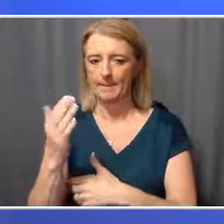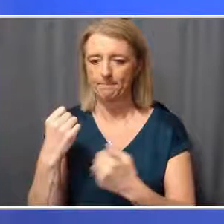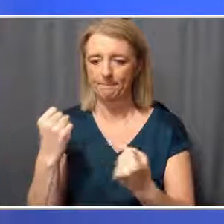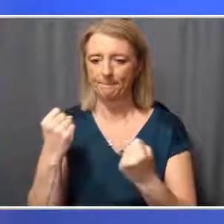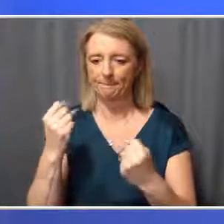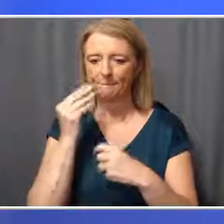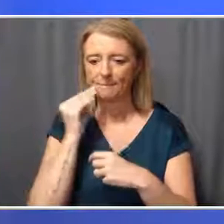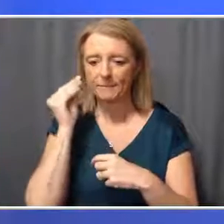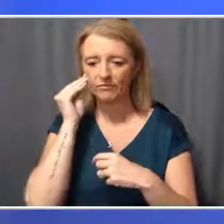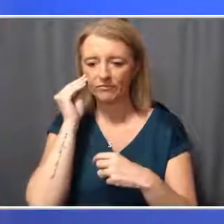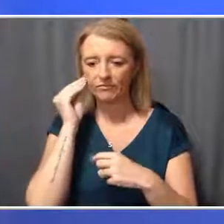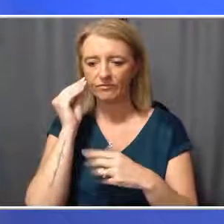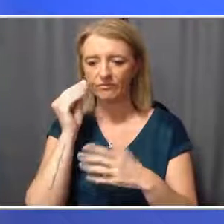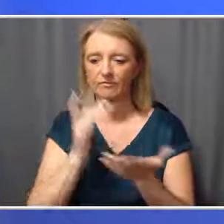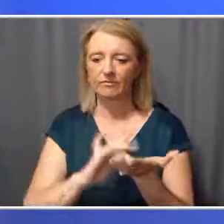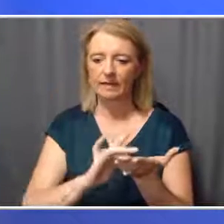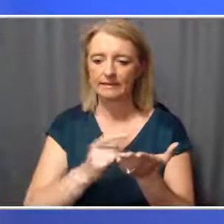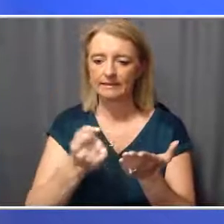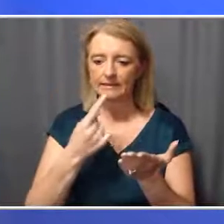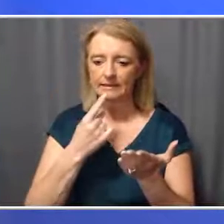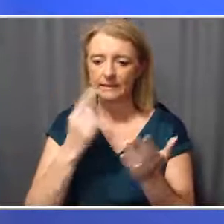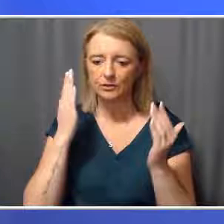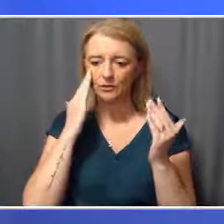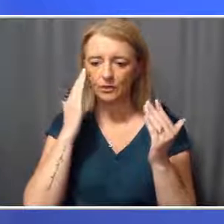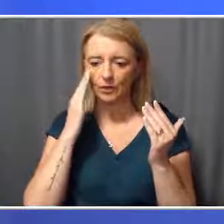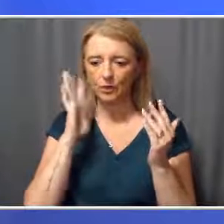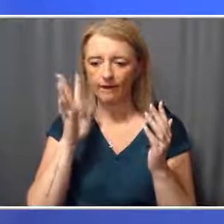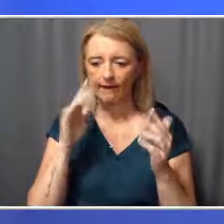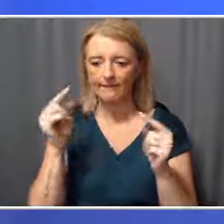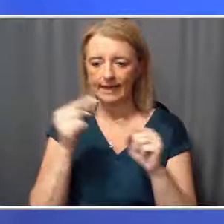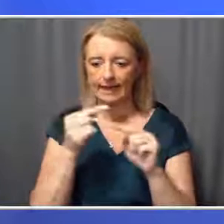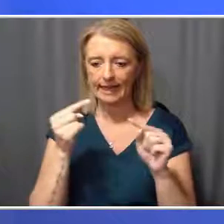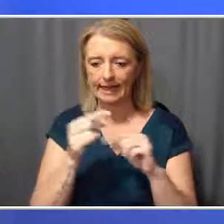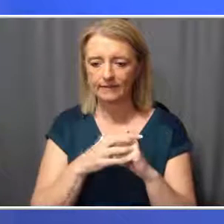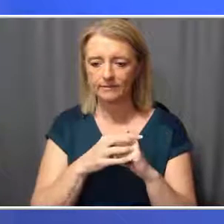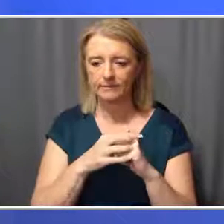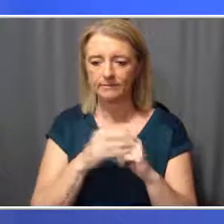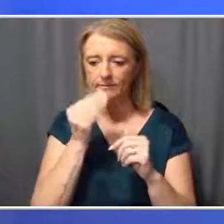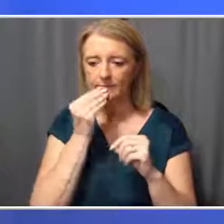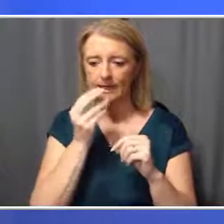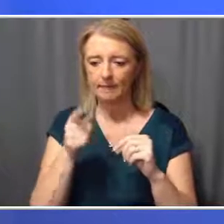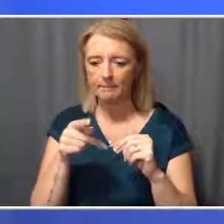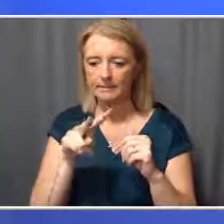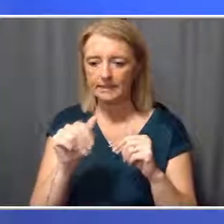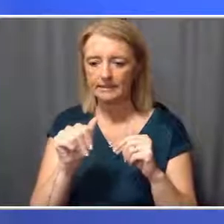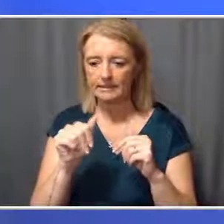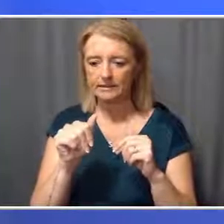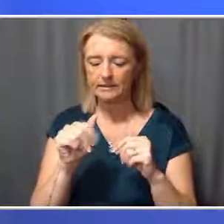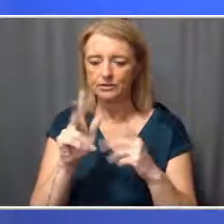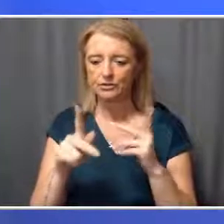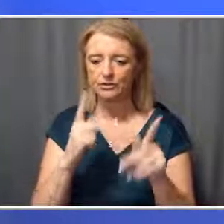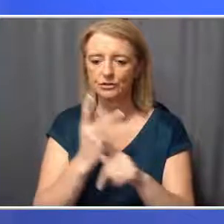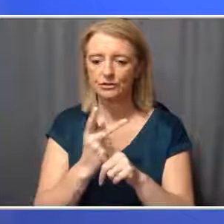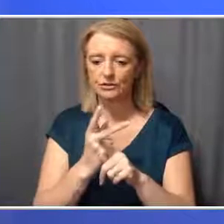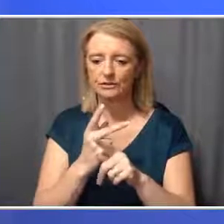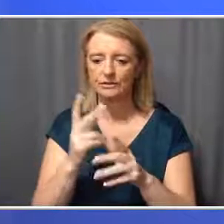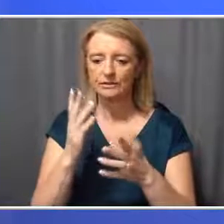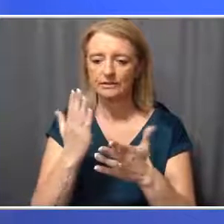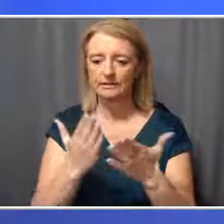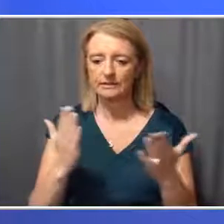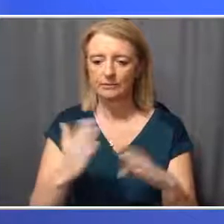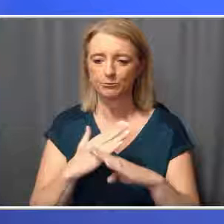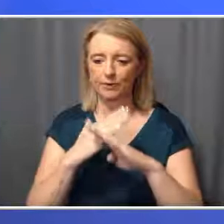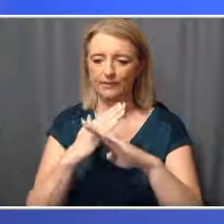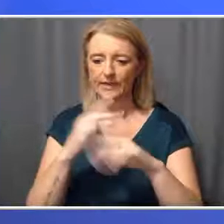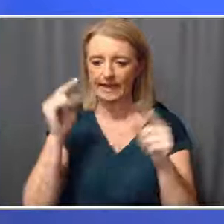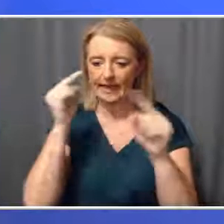please have my sister drive you to me so that you can finish this drive home? Because I just had to stop every 15 to 20 minutes to throw up.